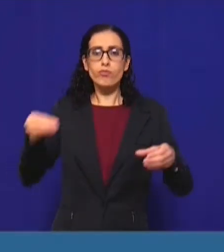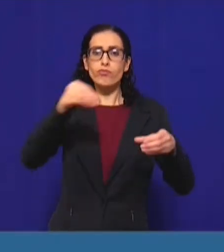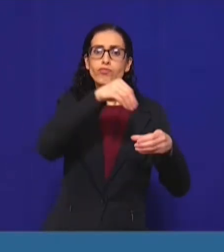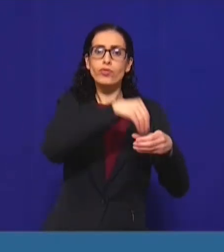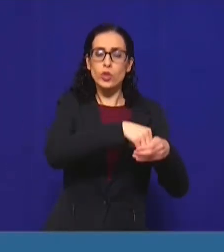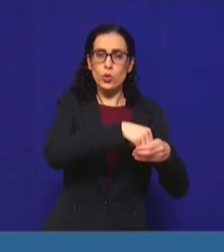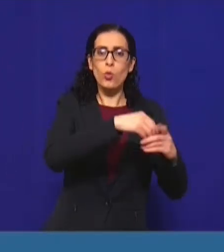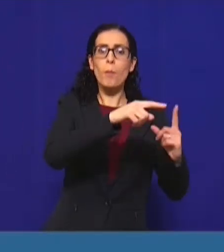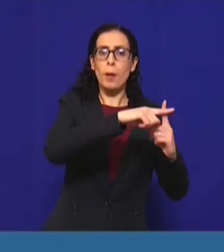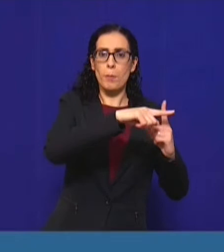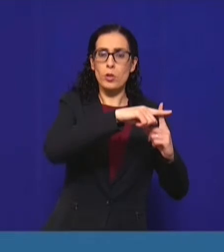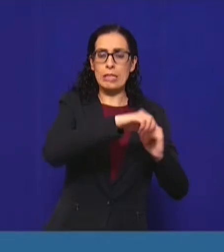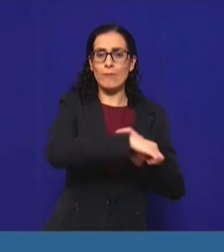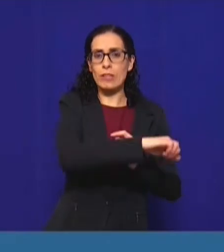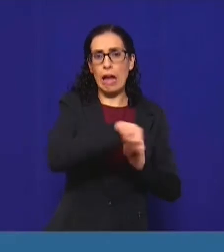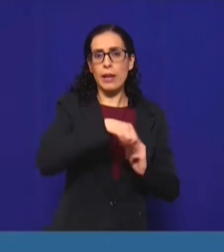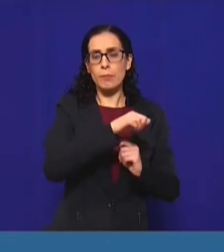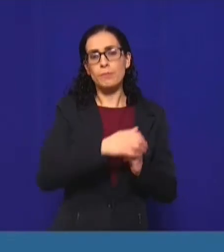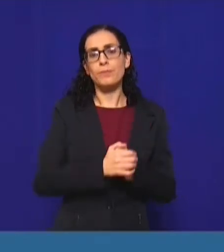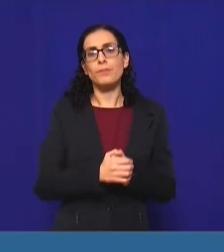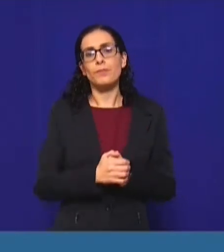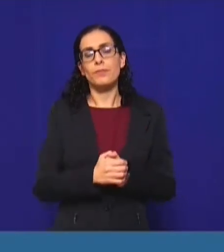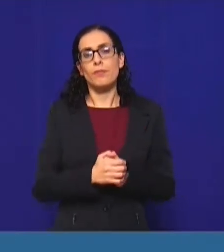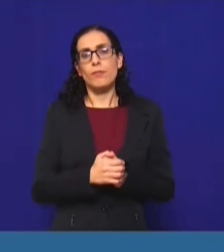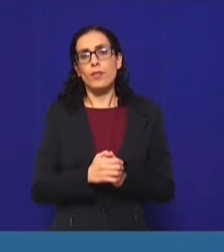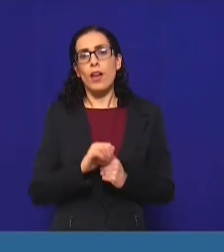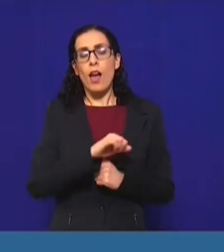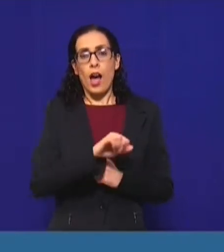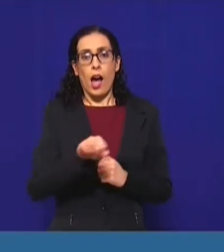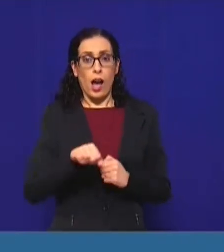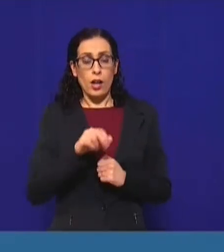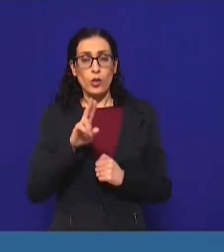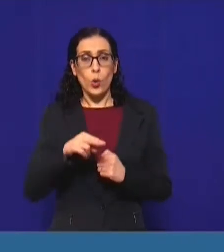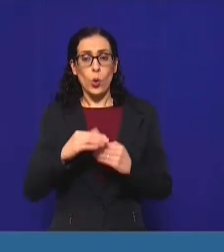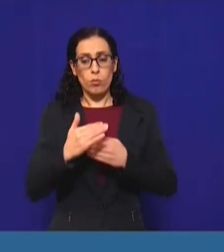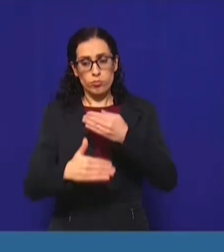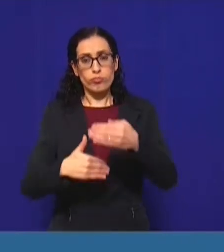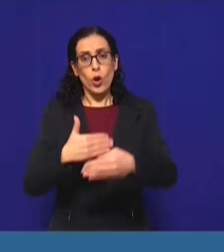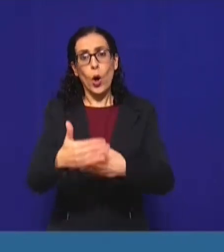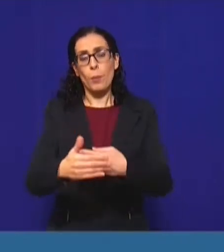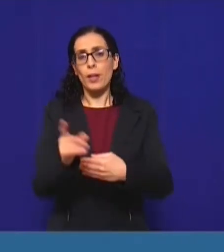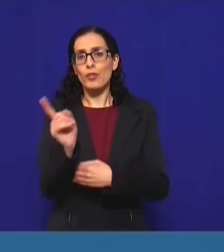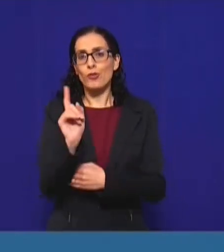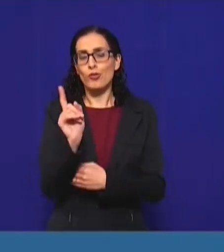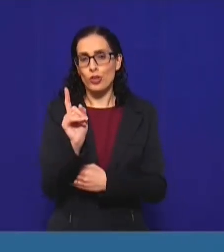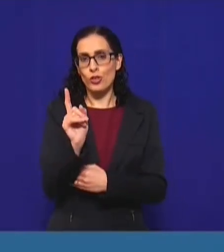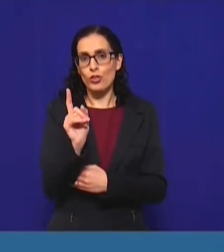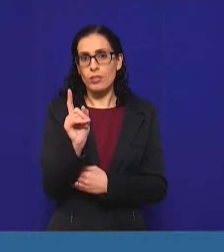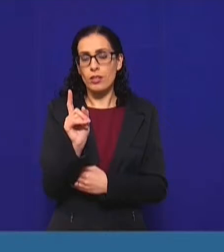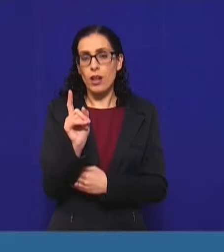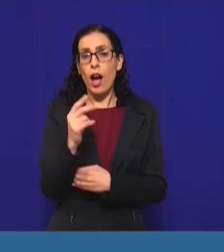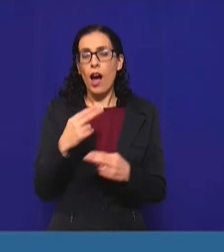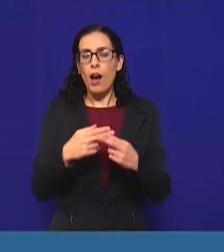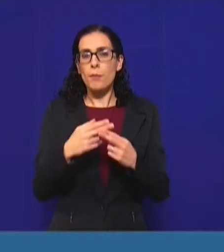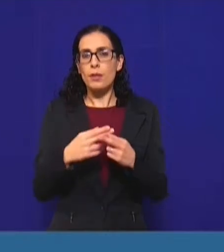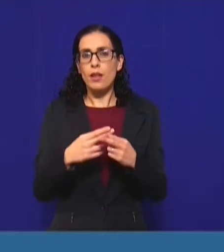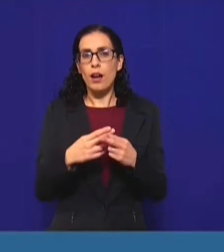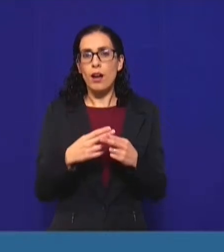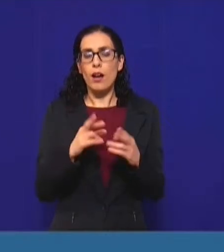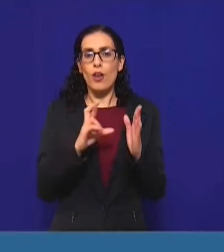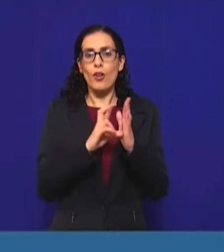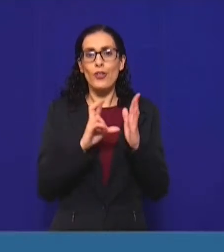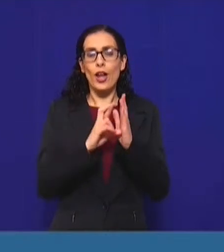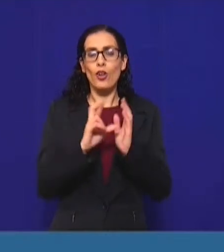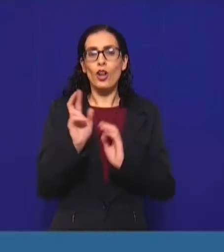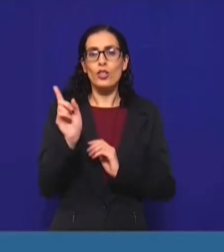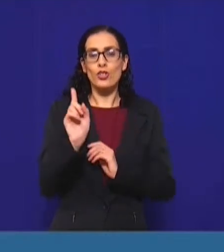fin-numri pożittivi li għandna. Aħna mxejna wkoll iktar il-qudiem li anke ħriġna leġiżlazzjoni bħal-met li huma fuq